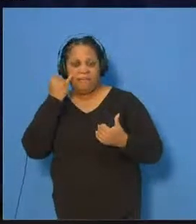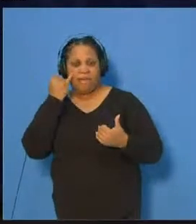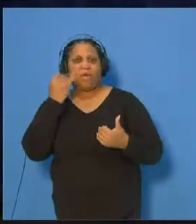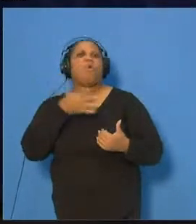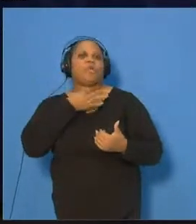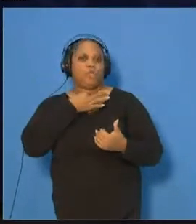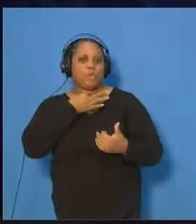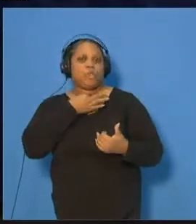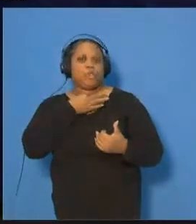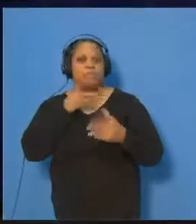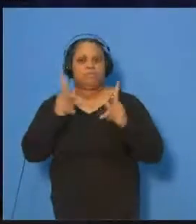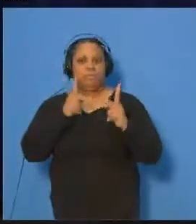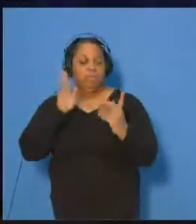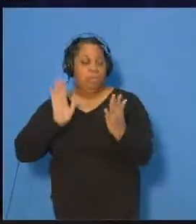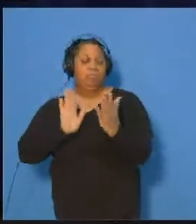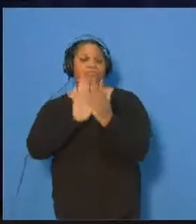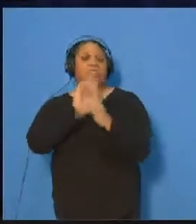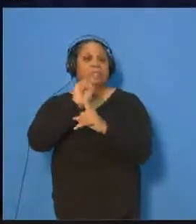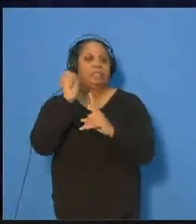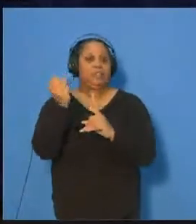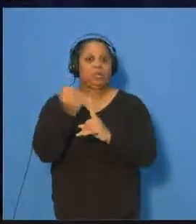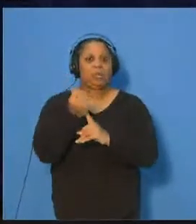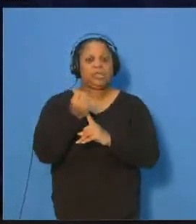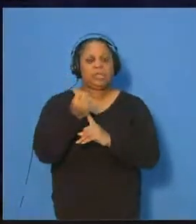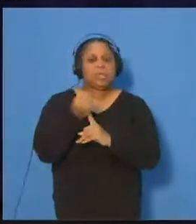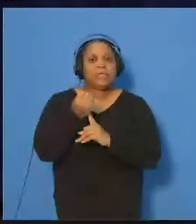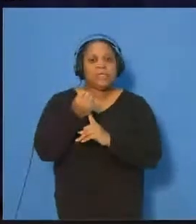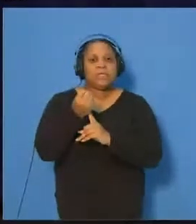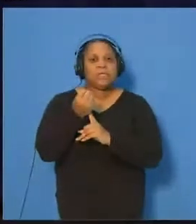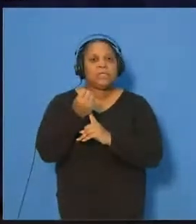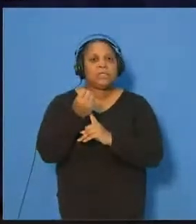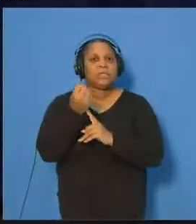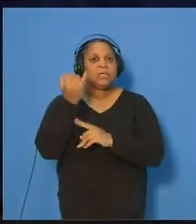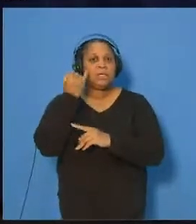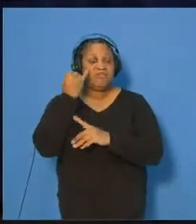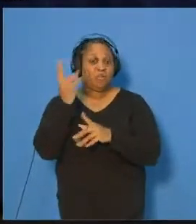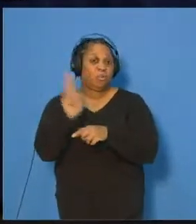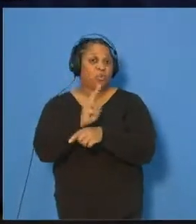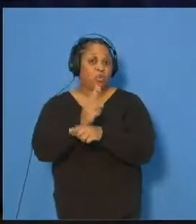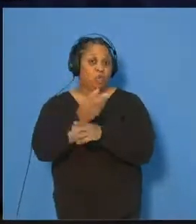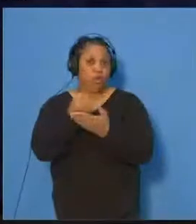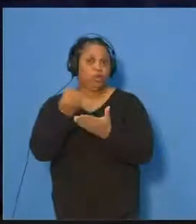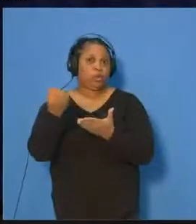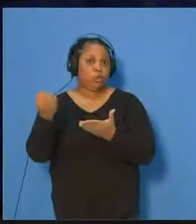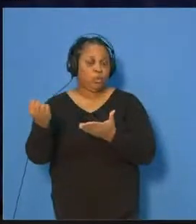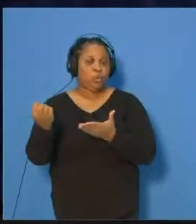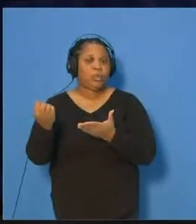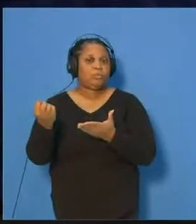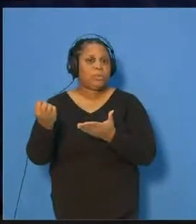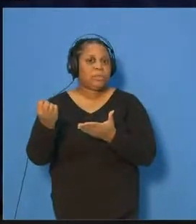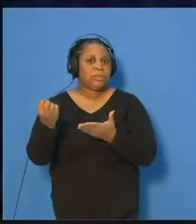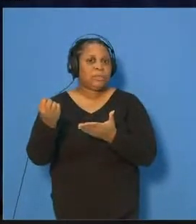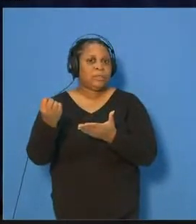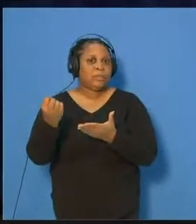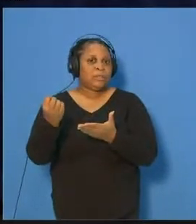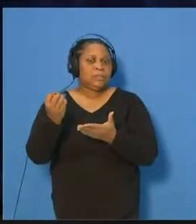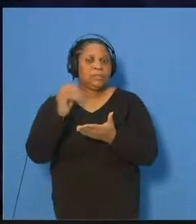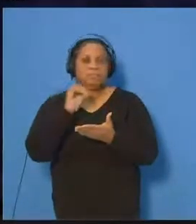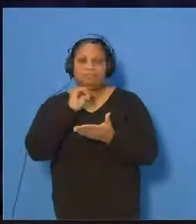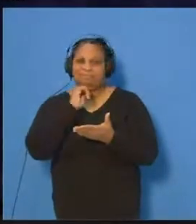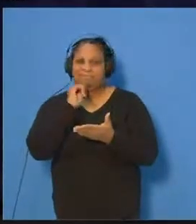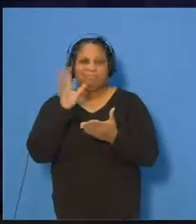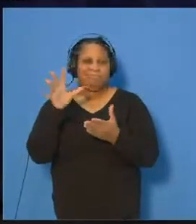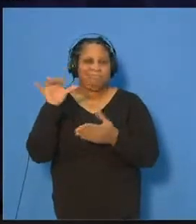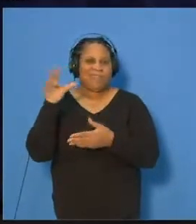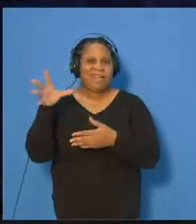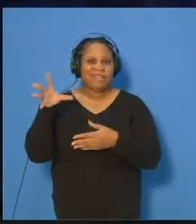in approaching these particular situations, is if they want to use equipment which may not be, I would say,